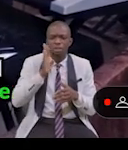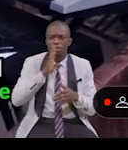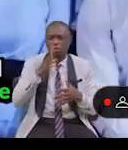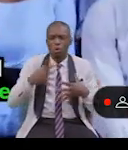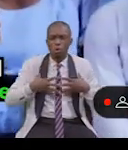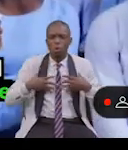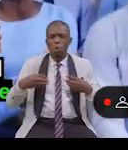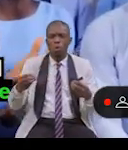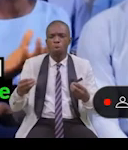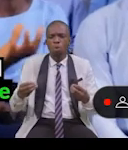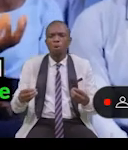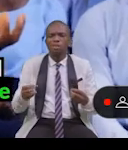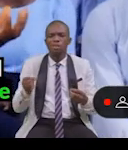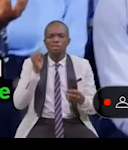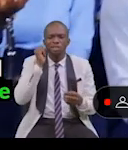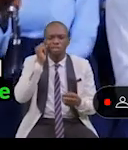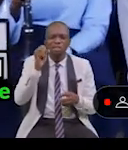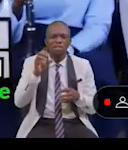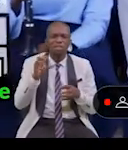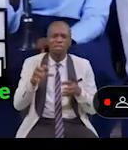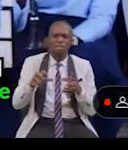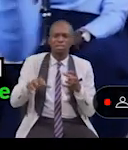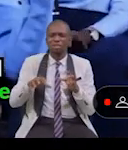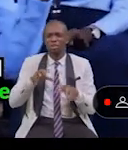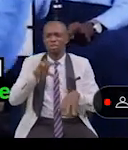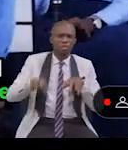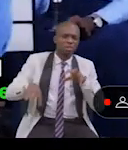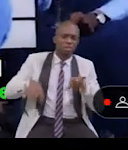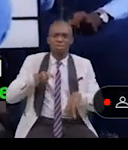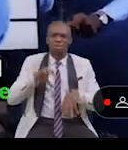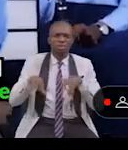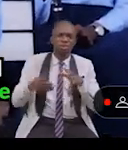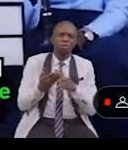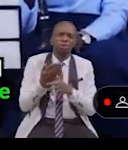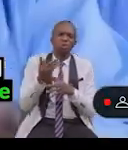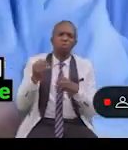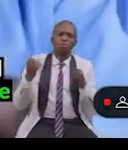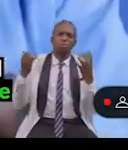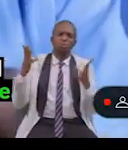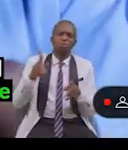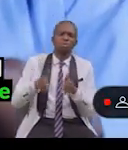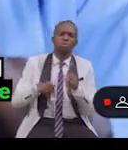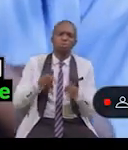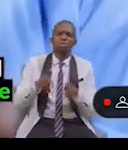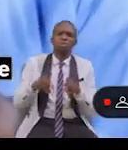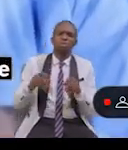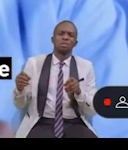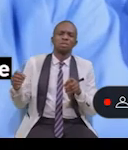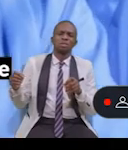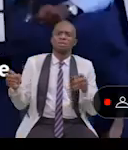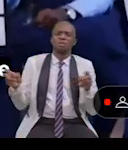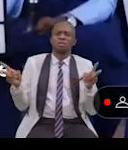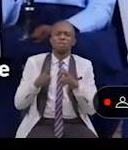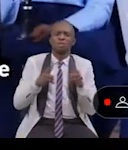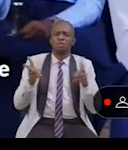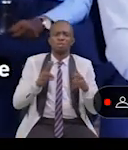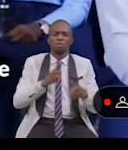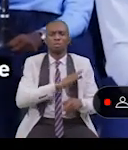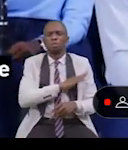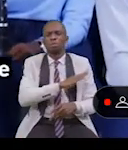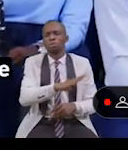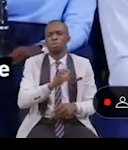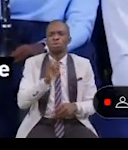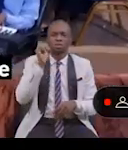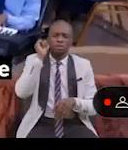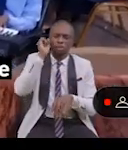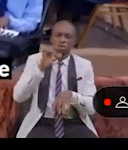whole." She crowded through the crowd, ever so bold. She touched him and